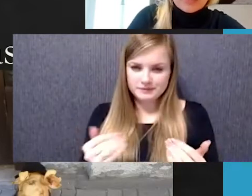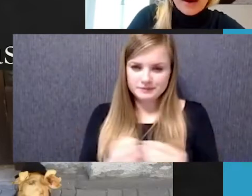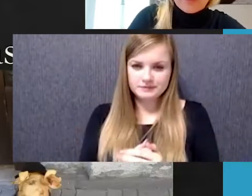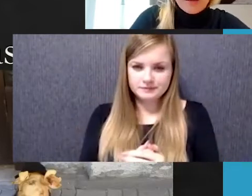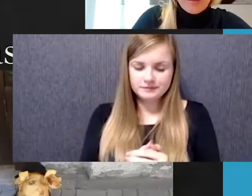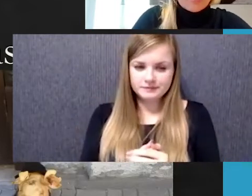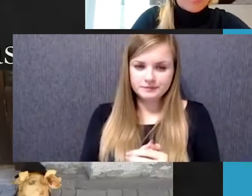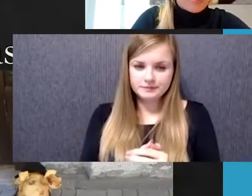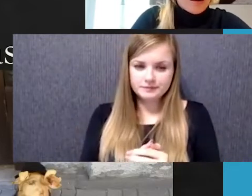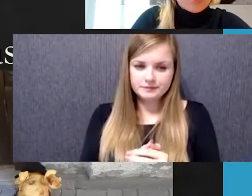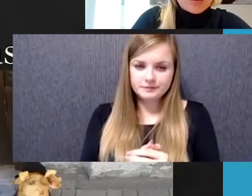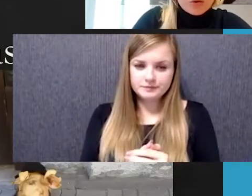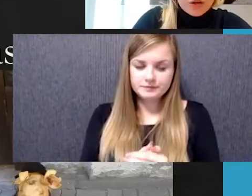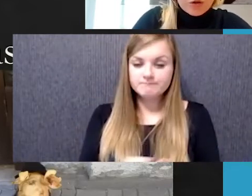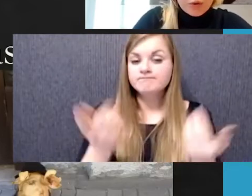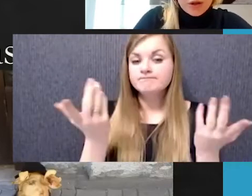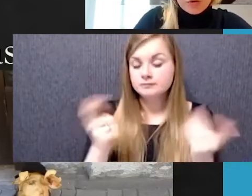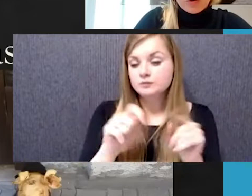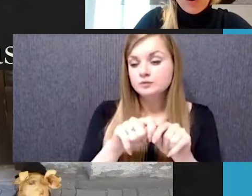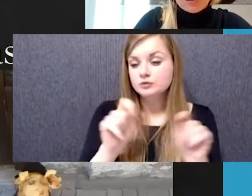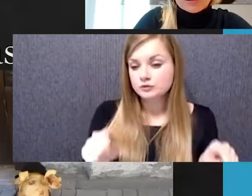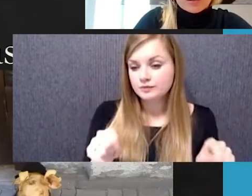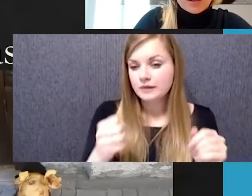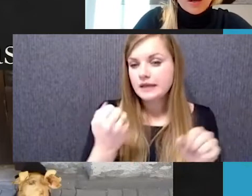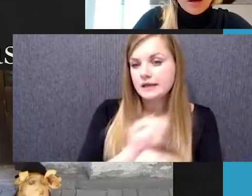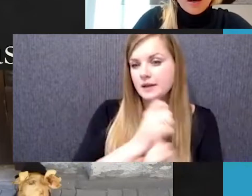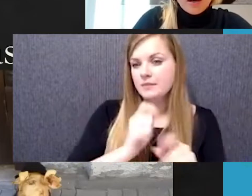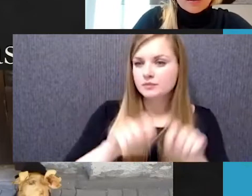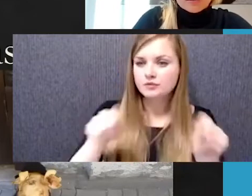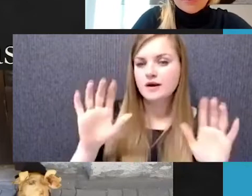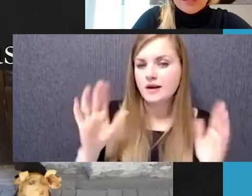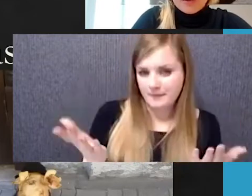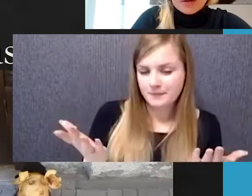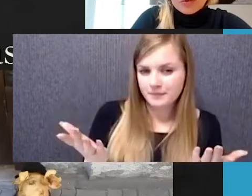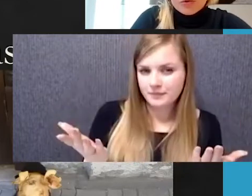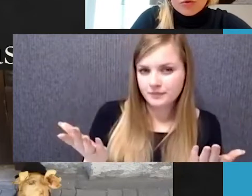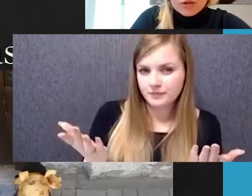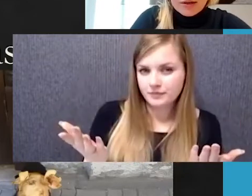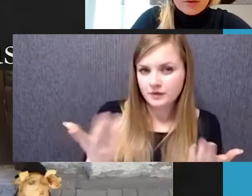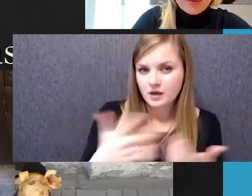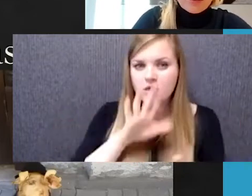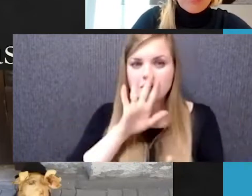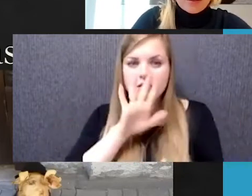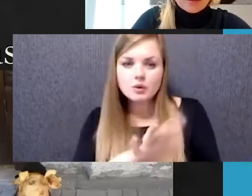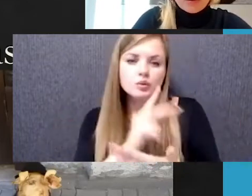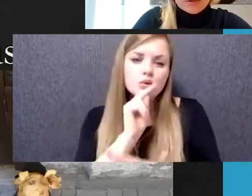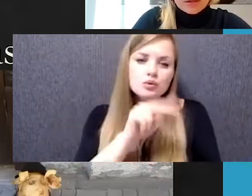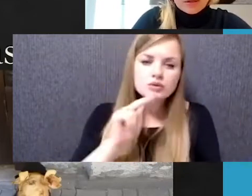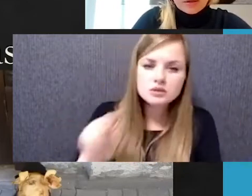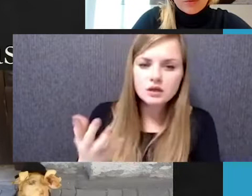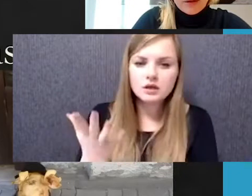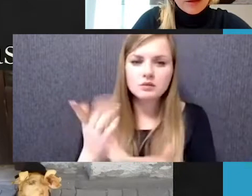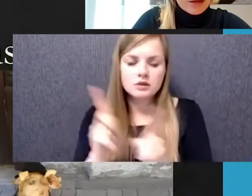was rather complicated, but I will dedicate a few minutes of my time for that as well. The